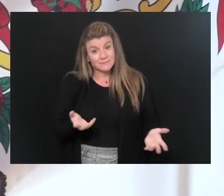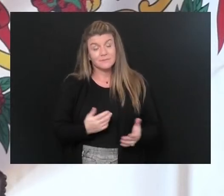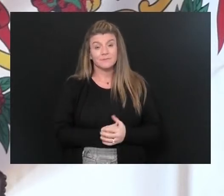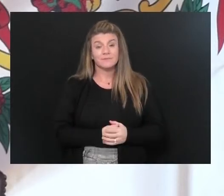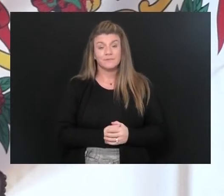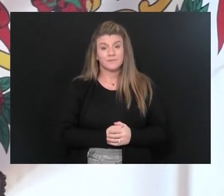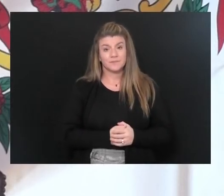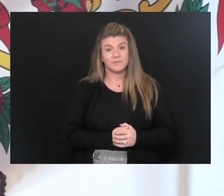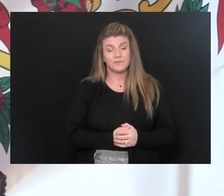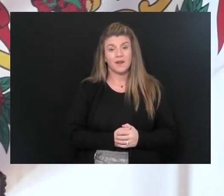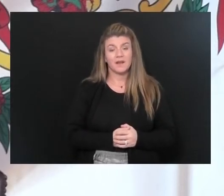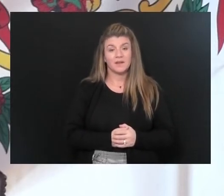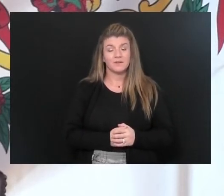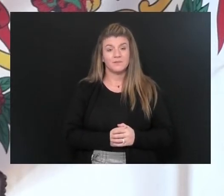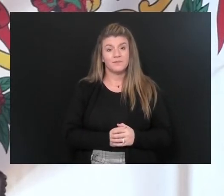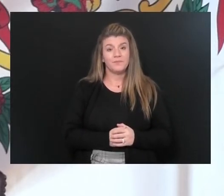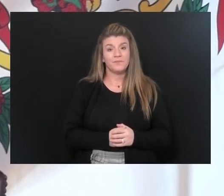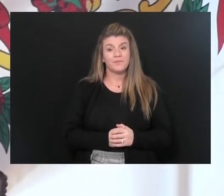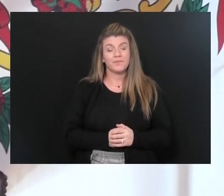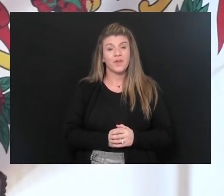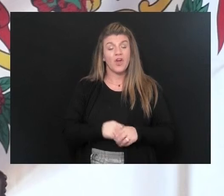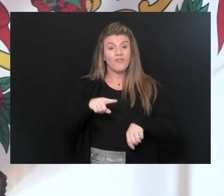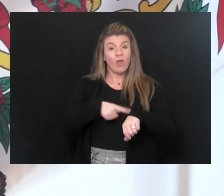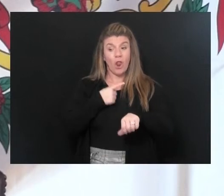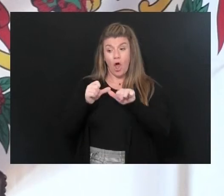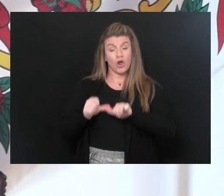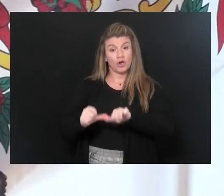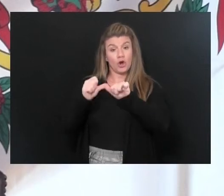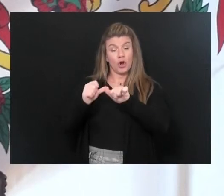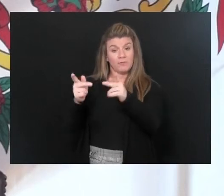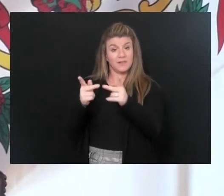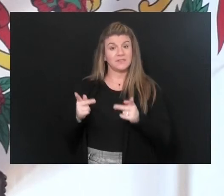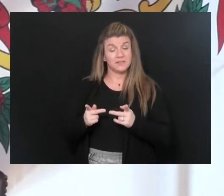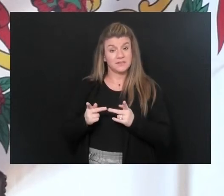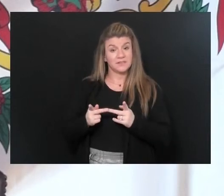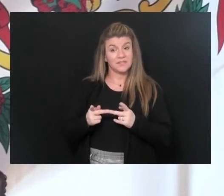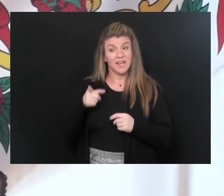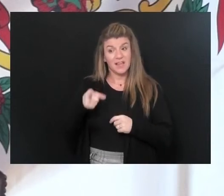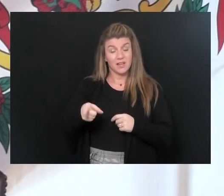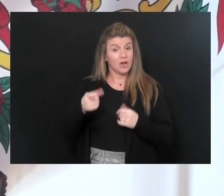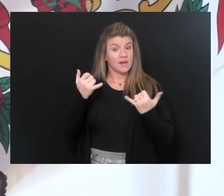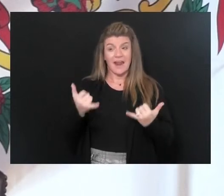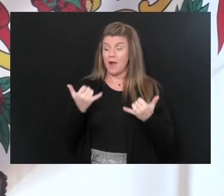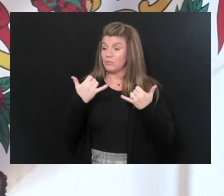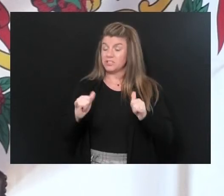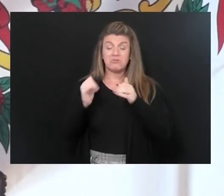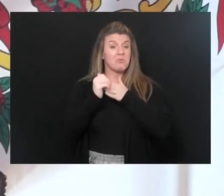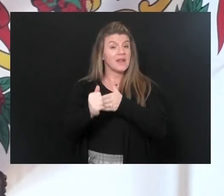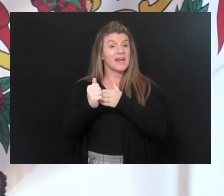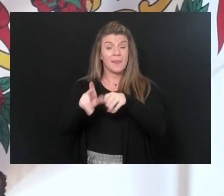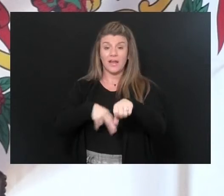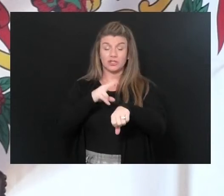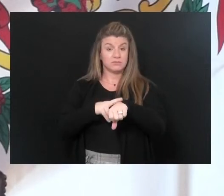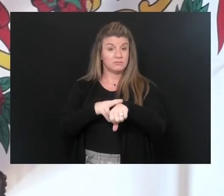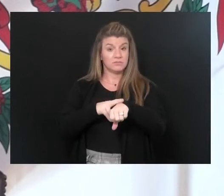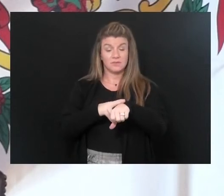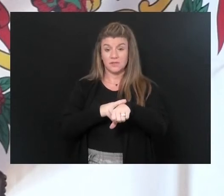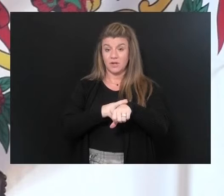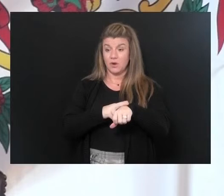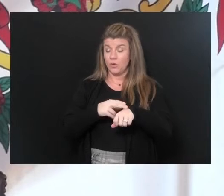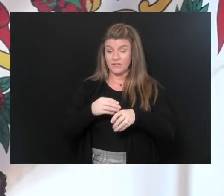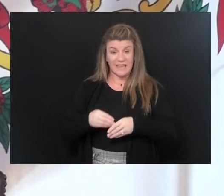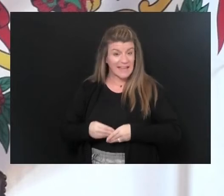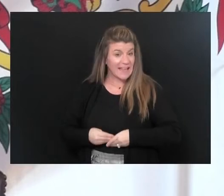Now, as far as our long-term care facilities, we're again still leading the nation, in getting